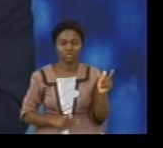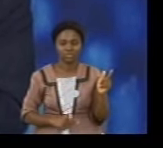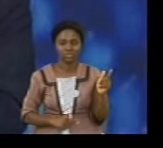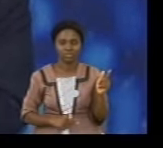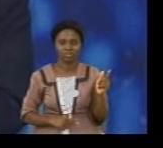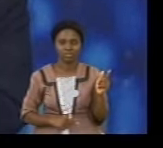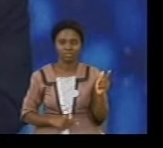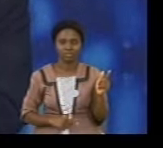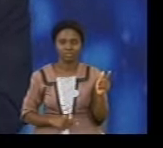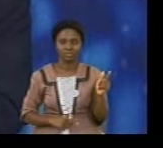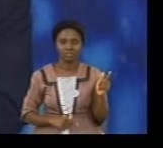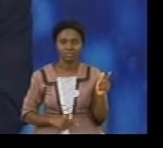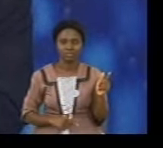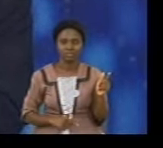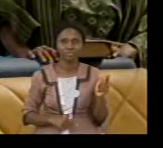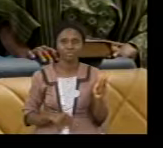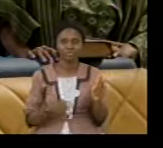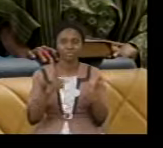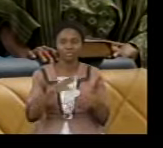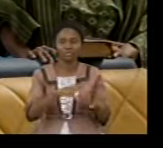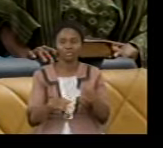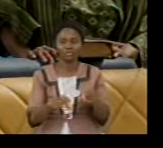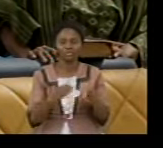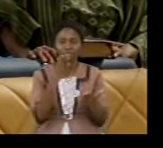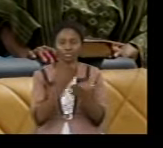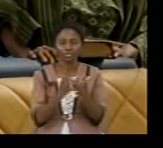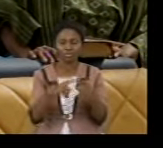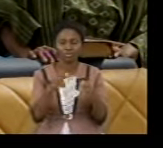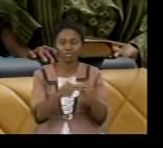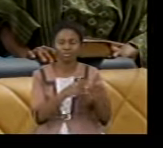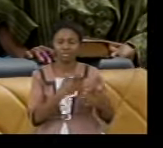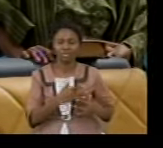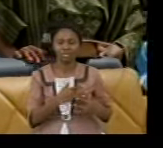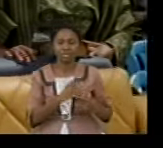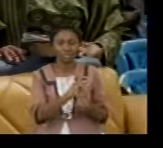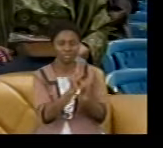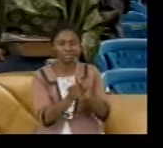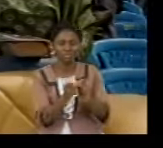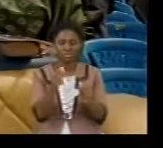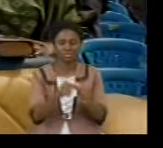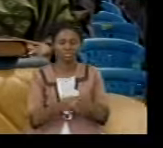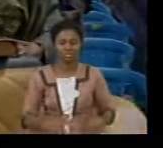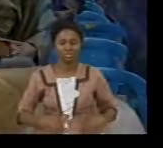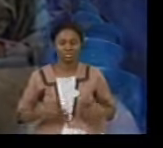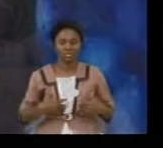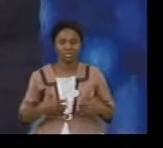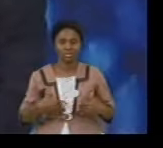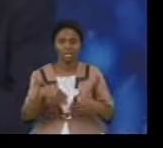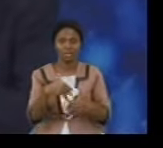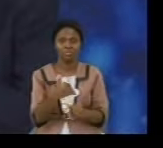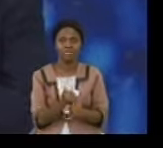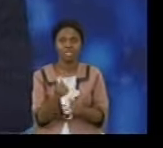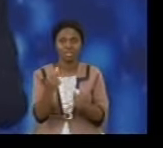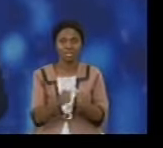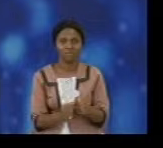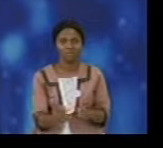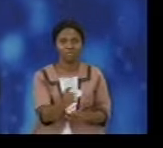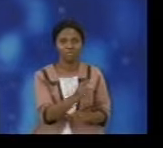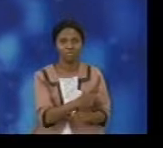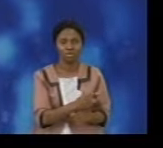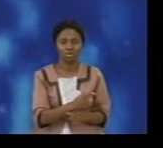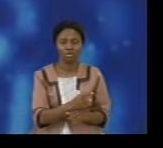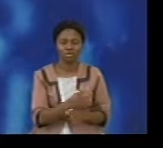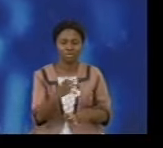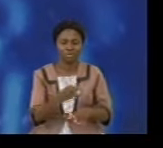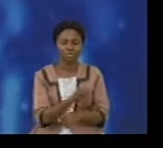word will do good in every life. Transform every life. Make everyone